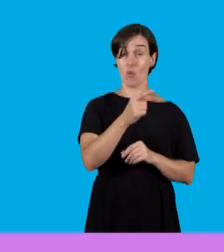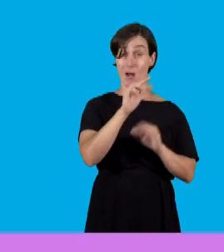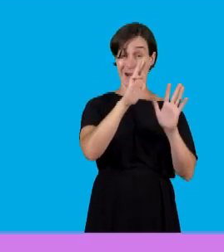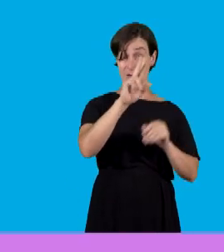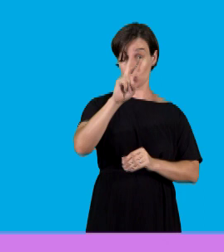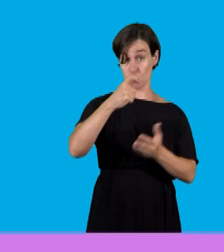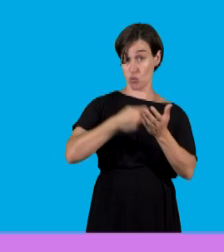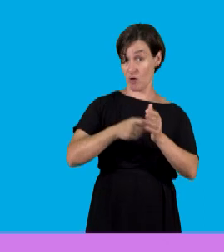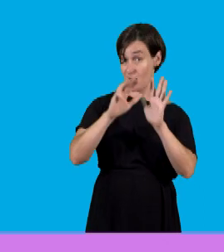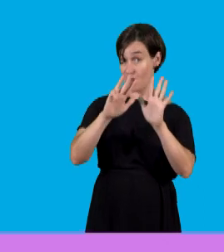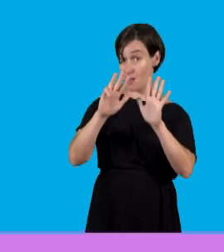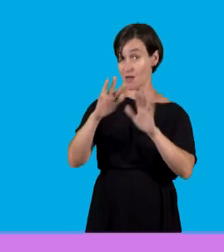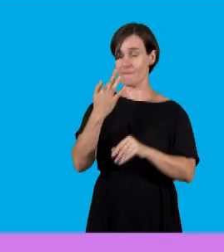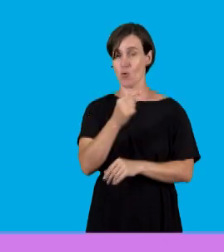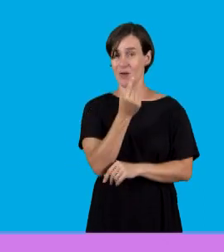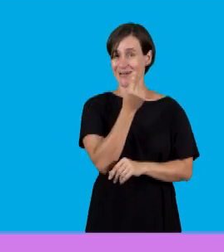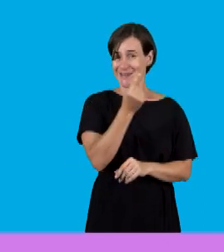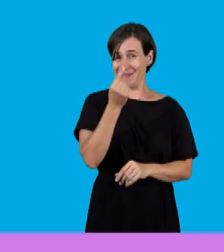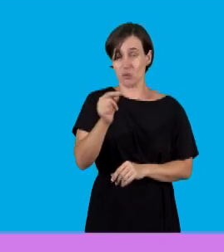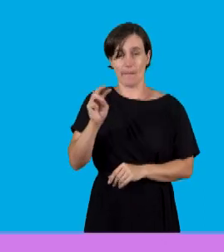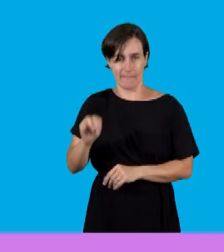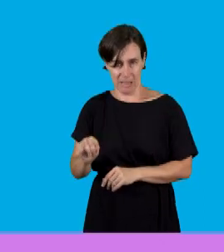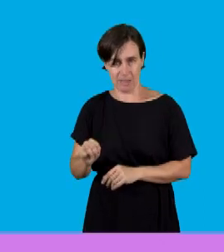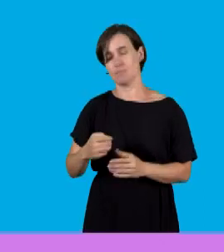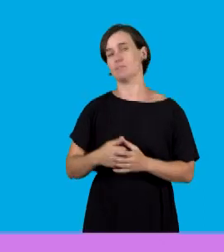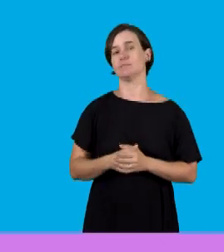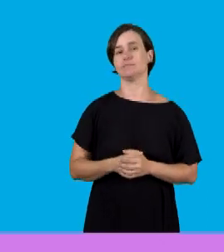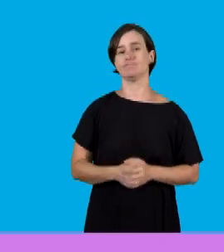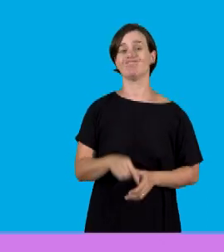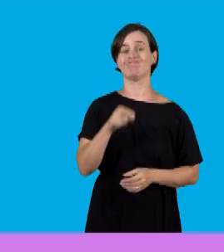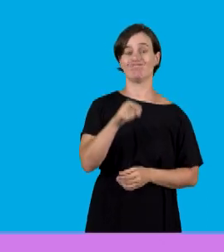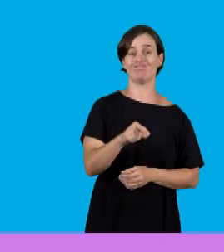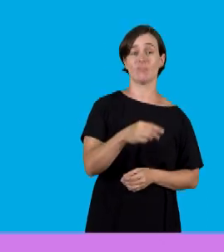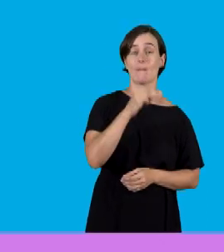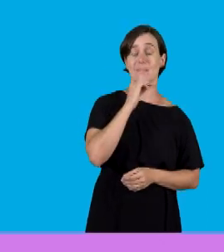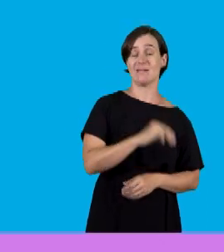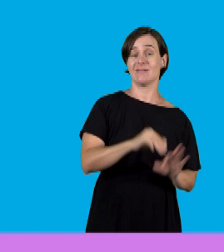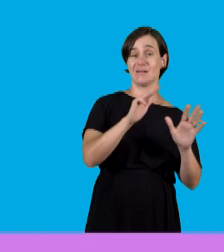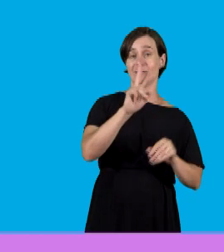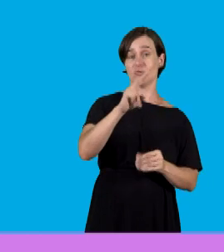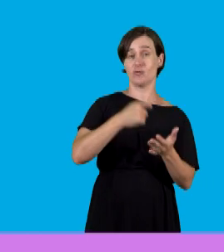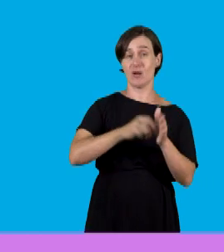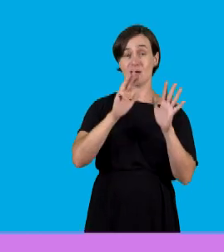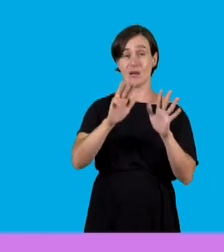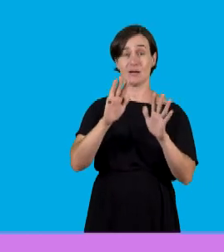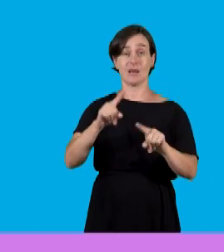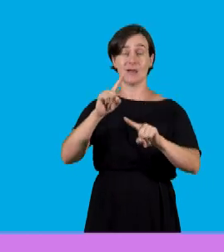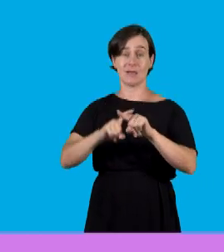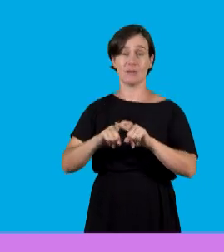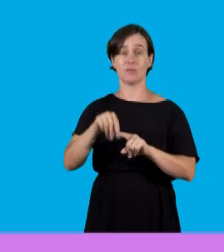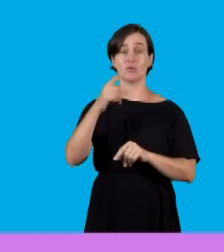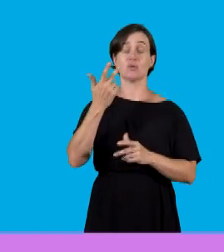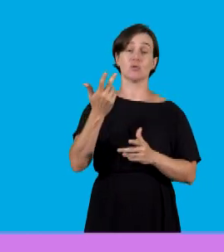meter. So it's 92 rand, 99 cent multiplied by 200 meters. So